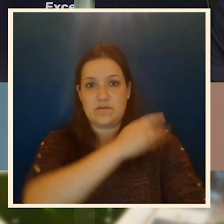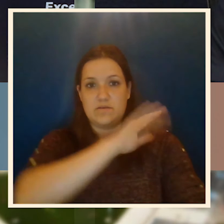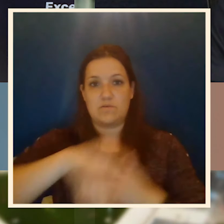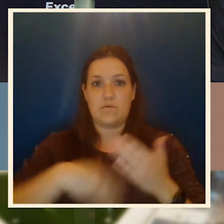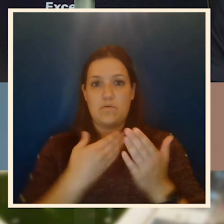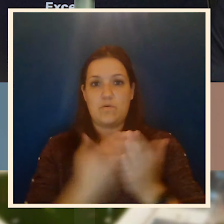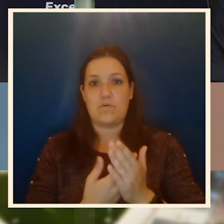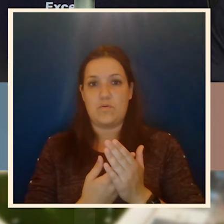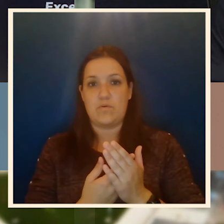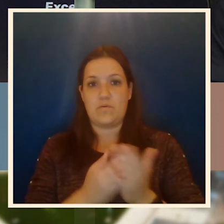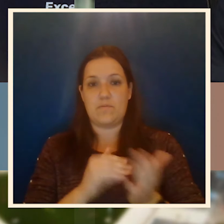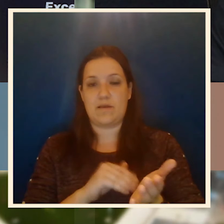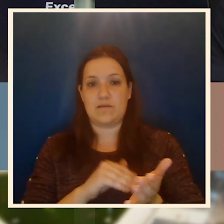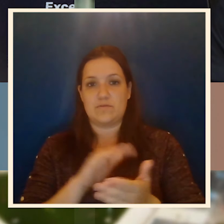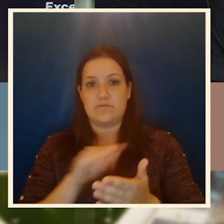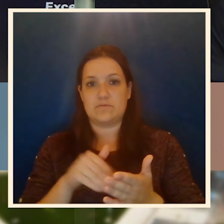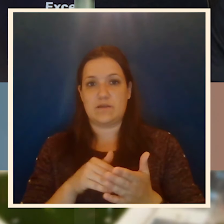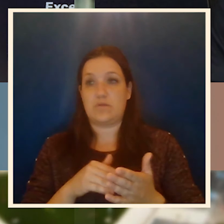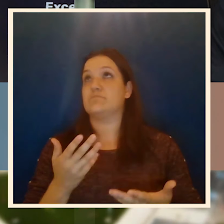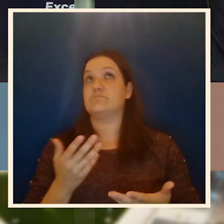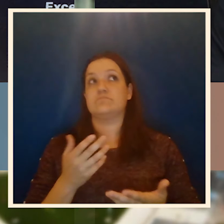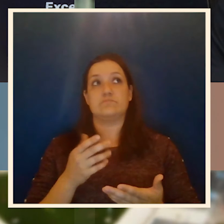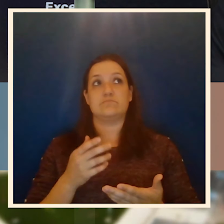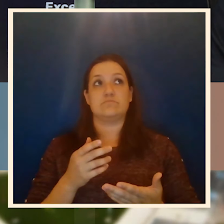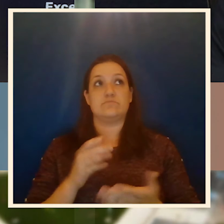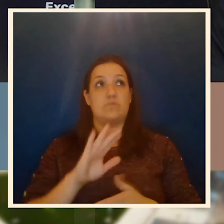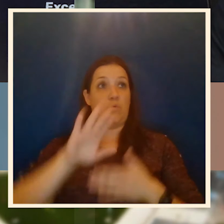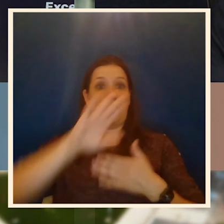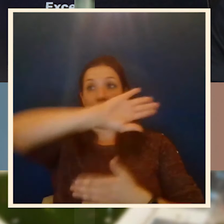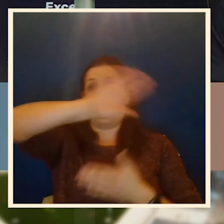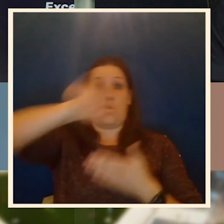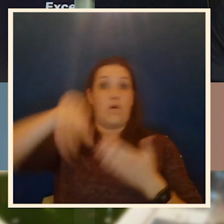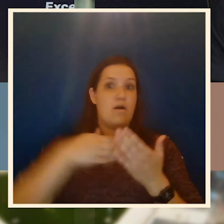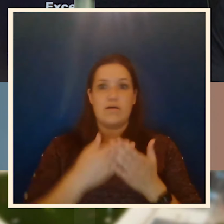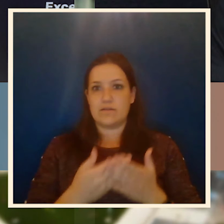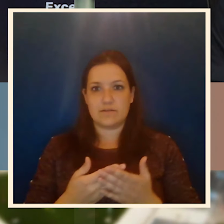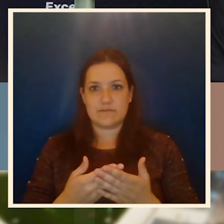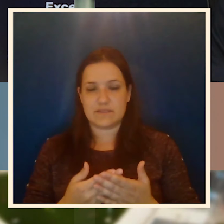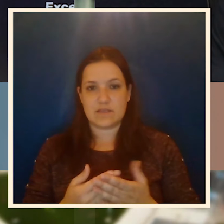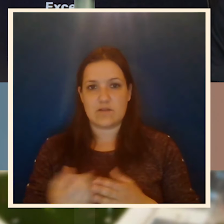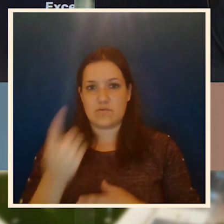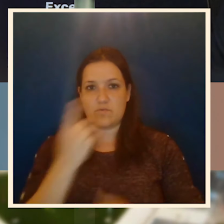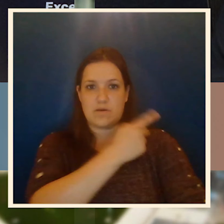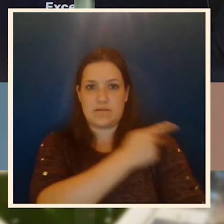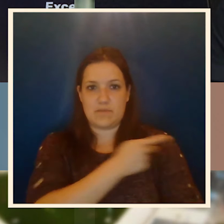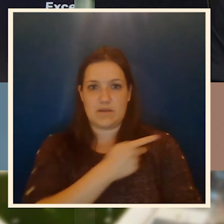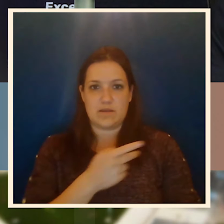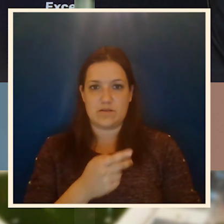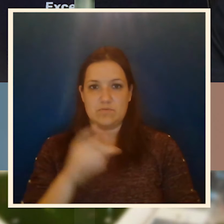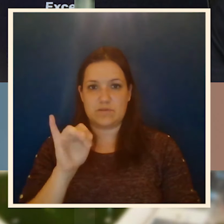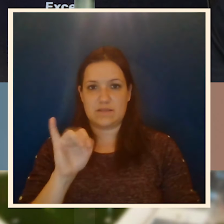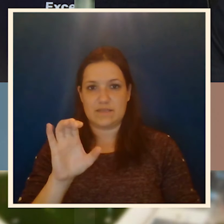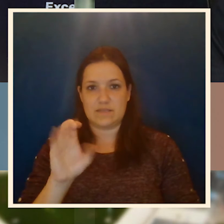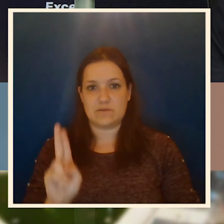this morning, we only had 5 COVID positive patients in the entire medical center. In fact, the